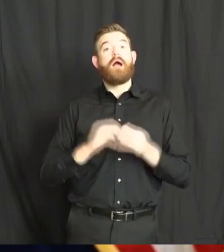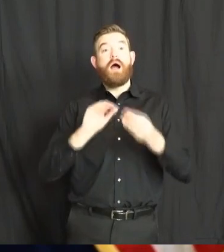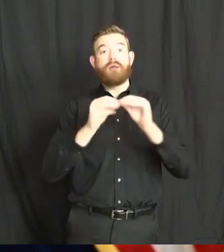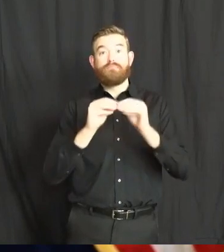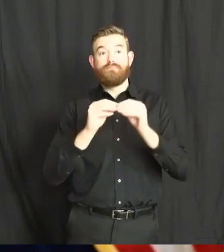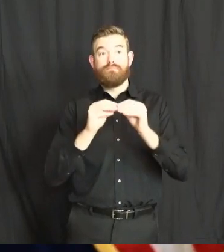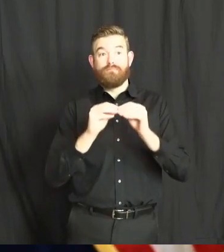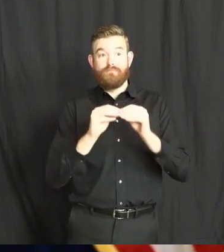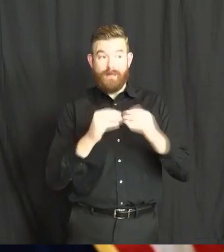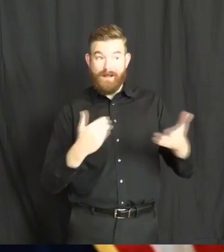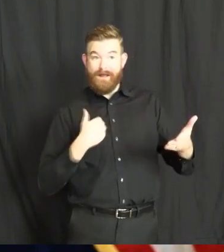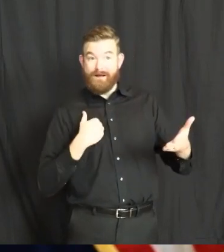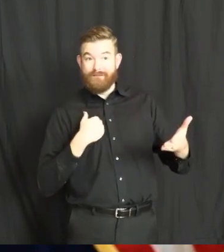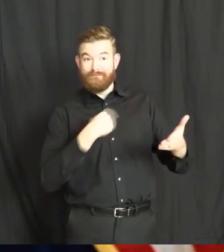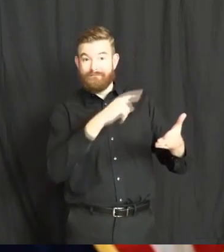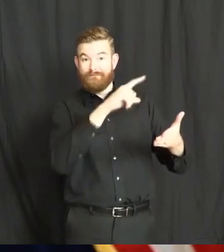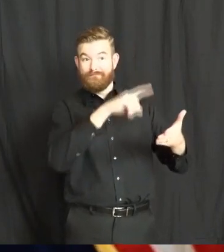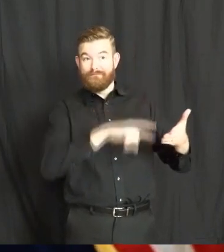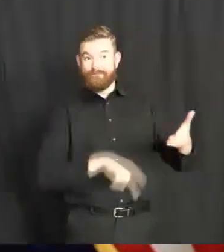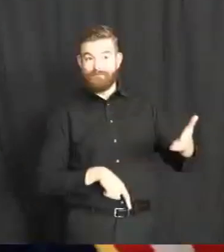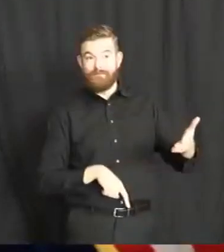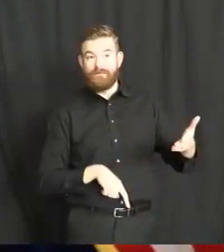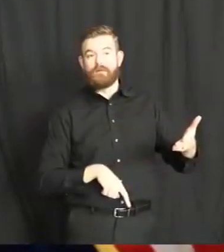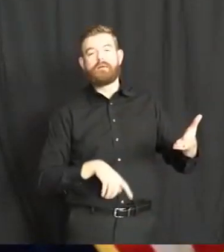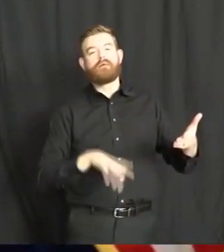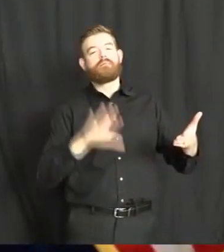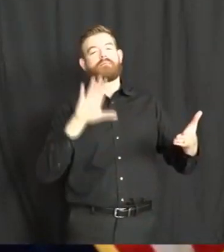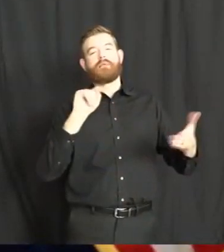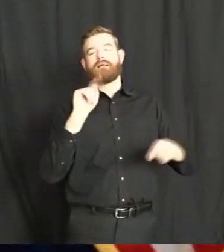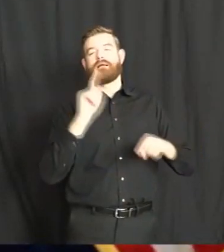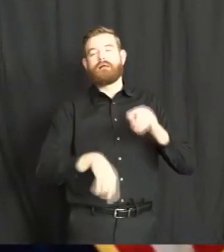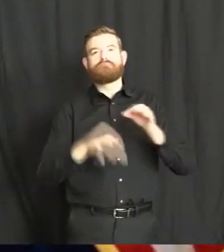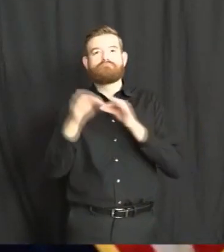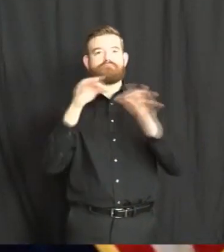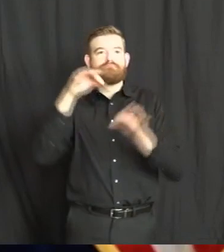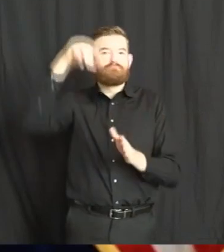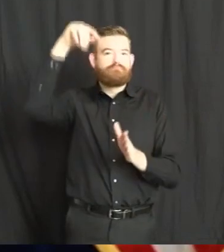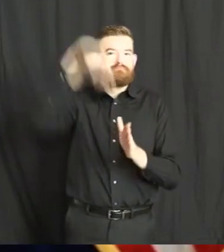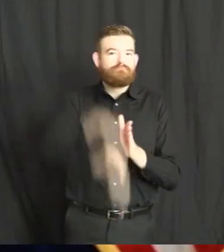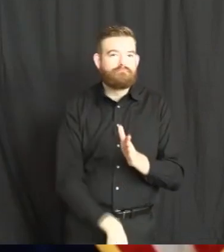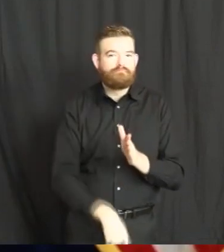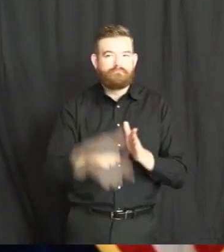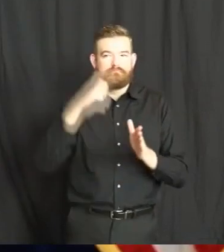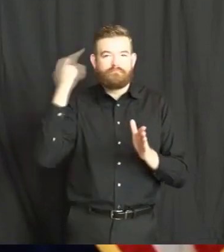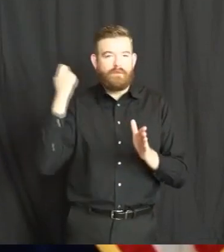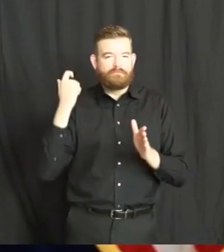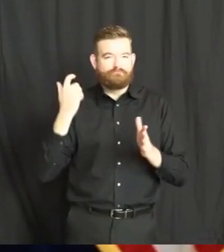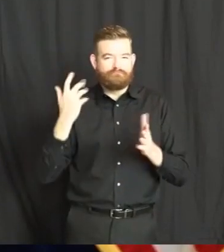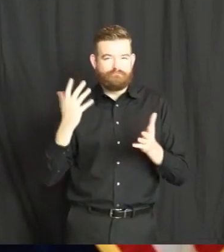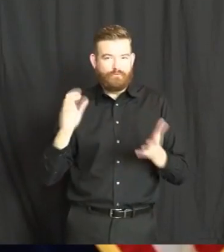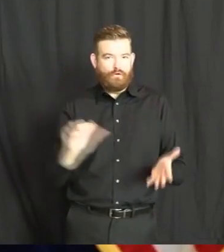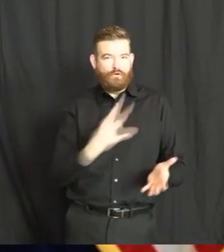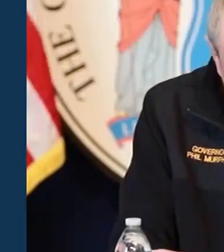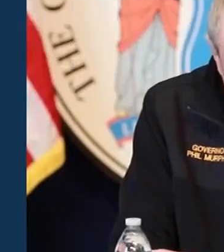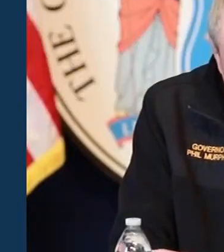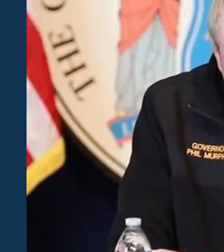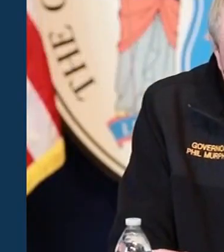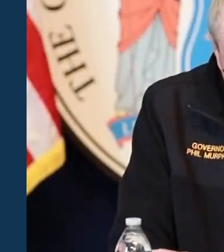we can dig into the numbers. We have at least the top line numbers, and we'll go from there. So let me get into that